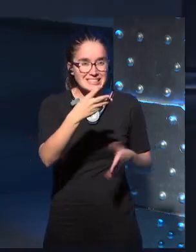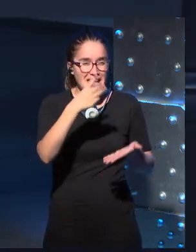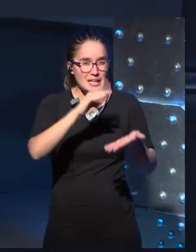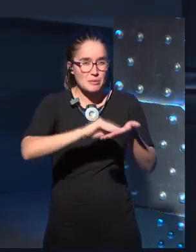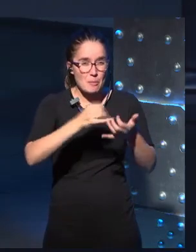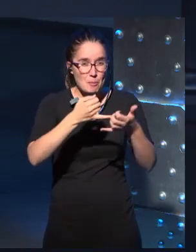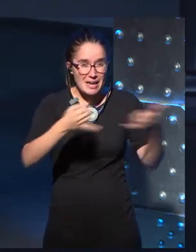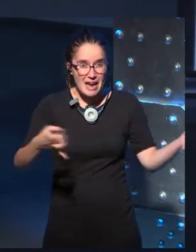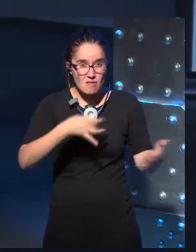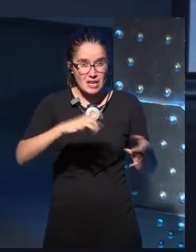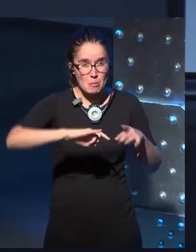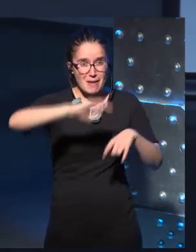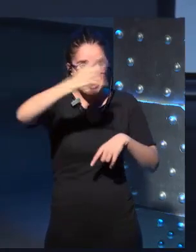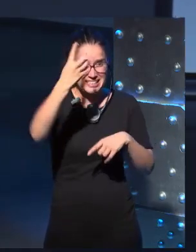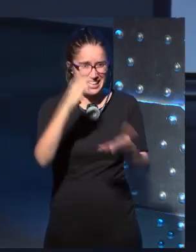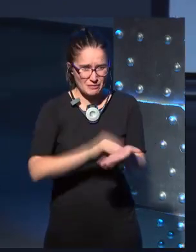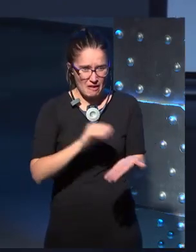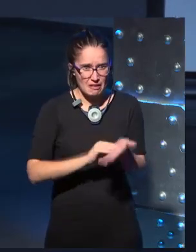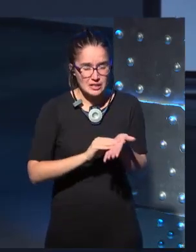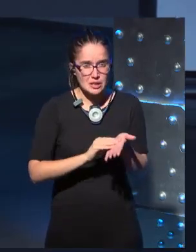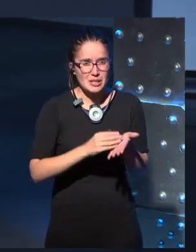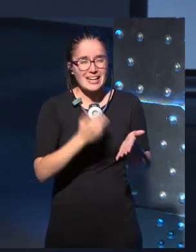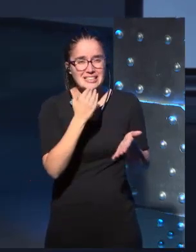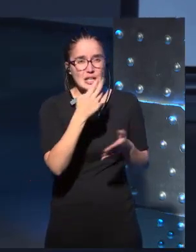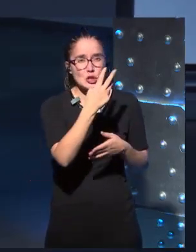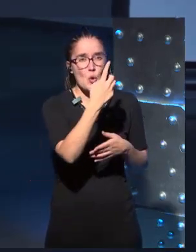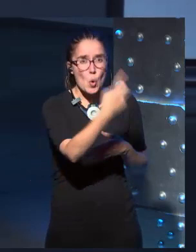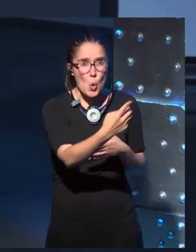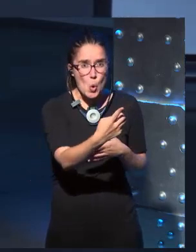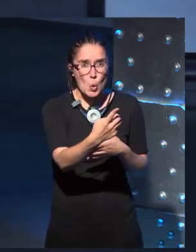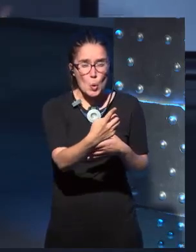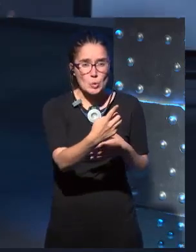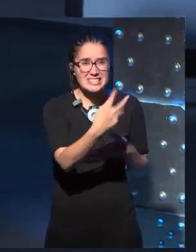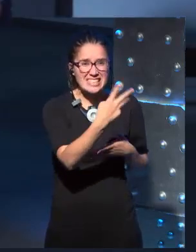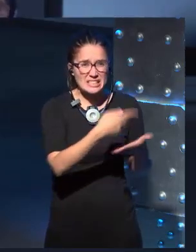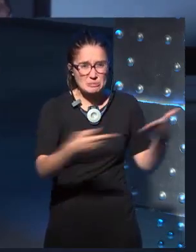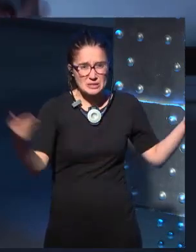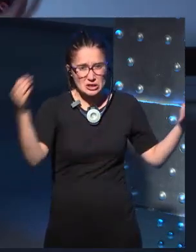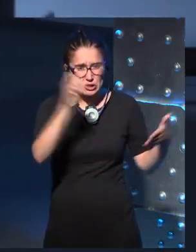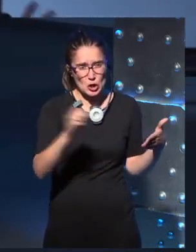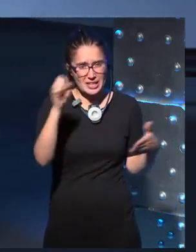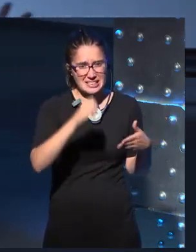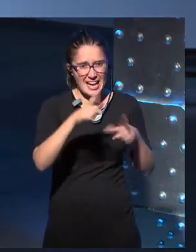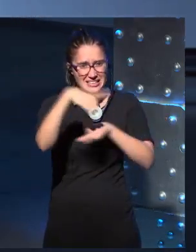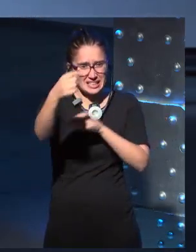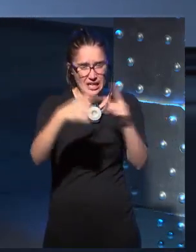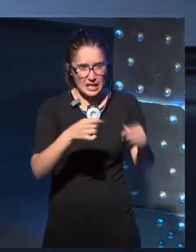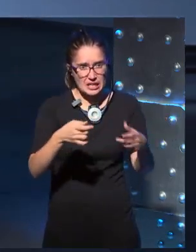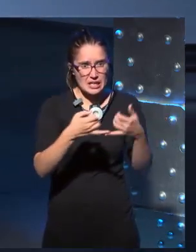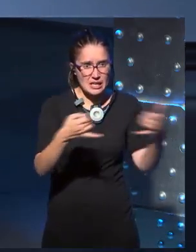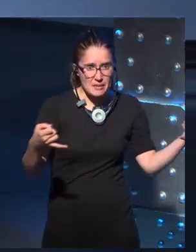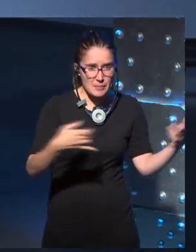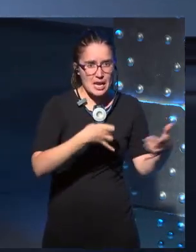about 1,000 billion stars. The Milky Way, Andromeda, are the 2